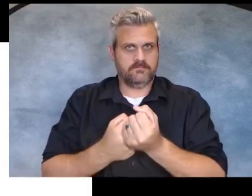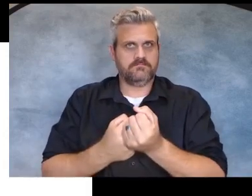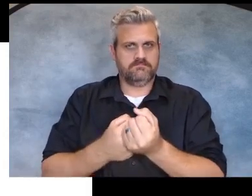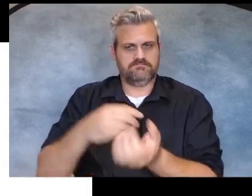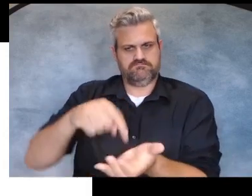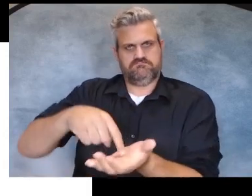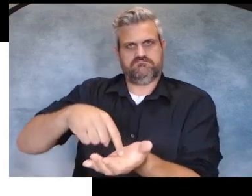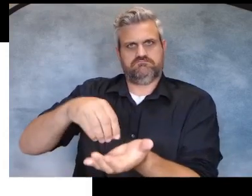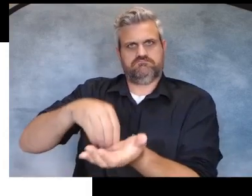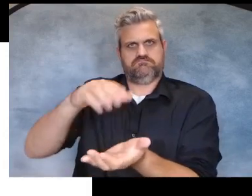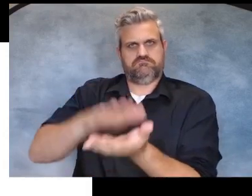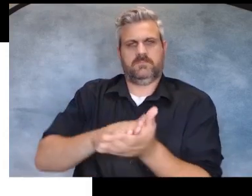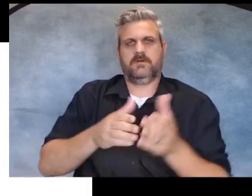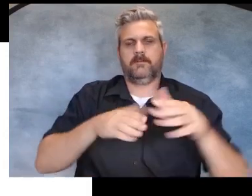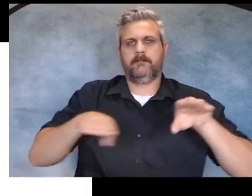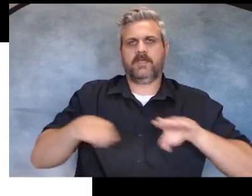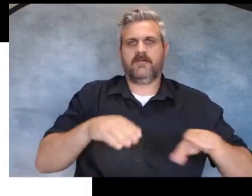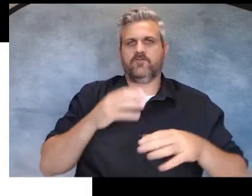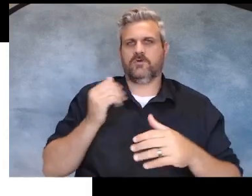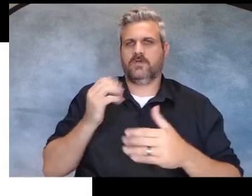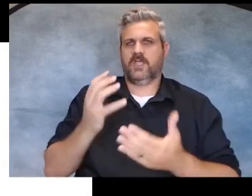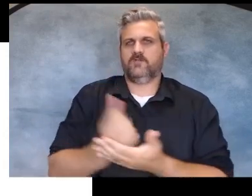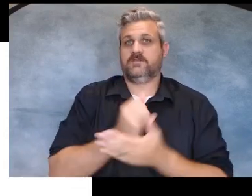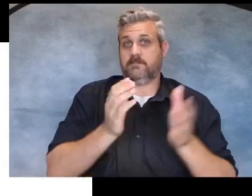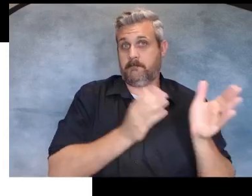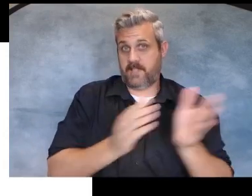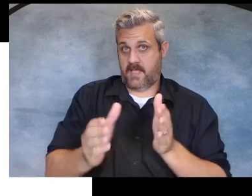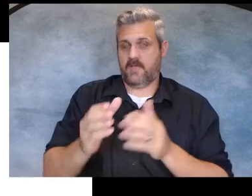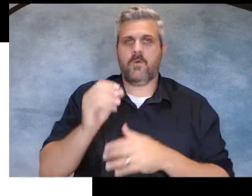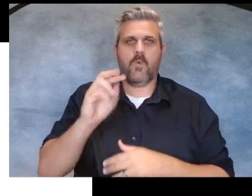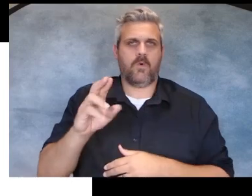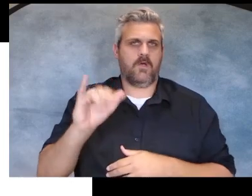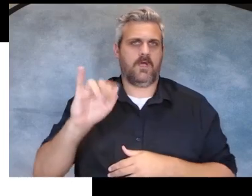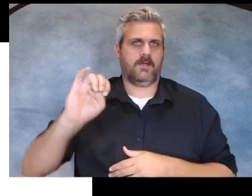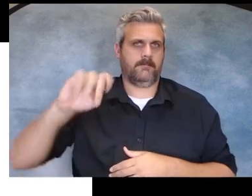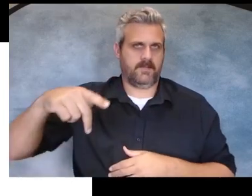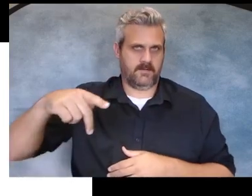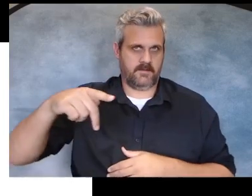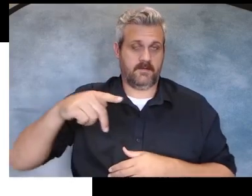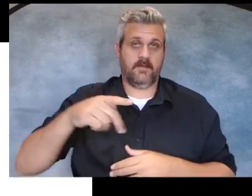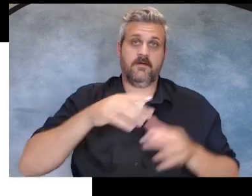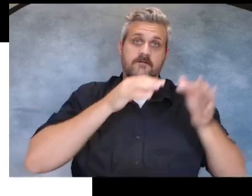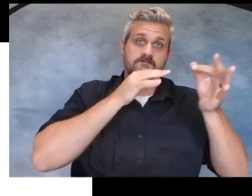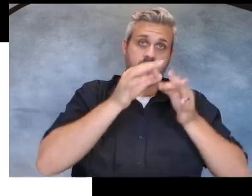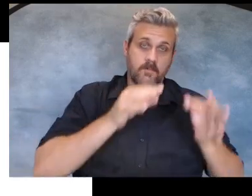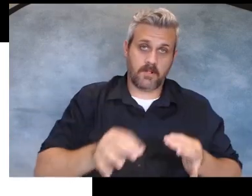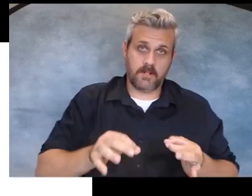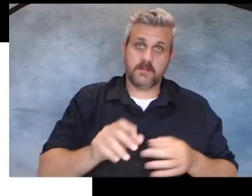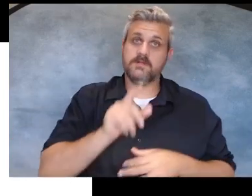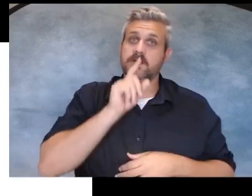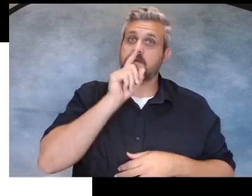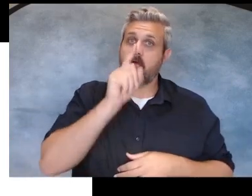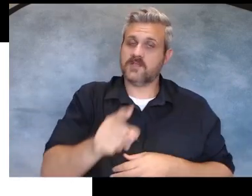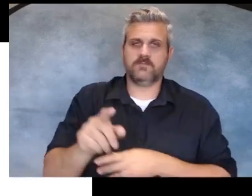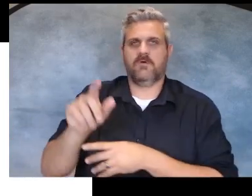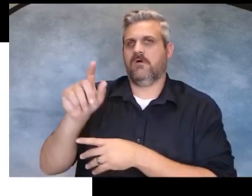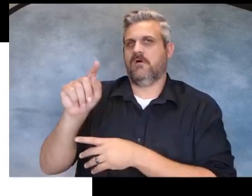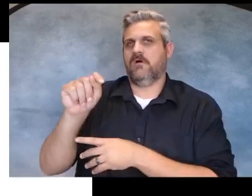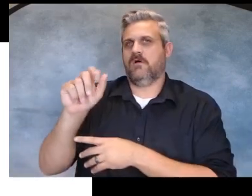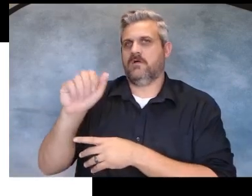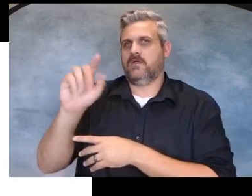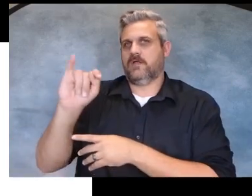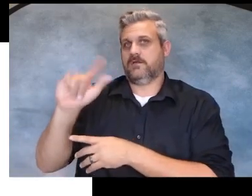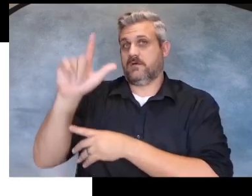as indicated in a student's behavior intervention plan and/or IEP. Verbal, tangible, and